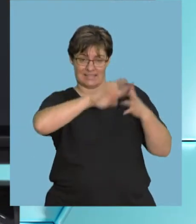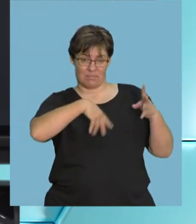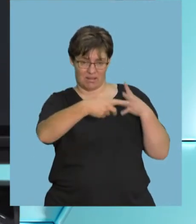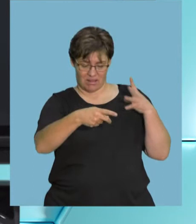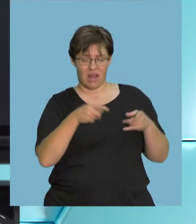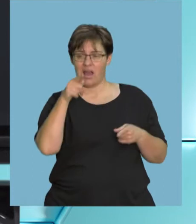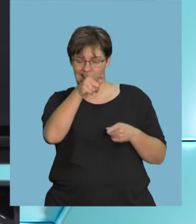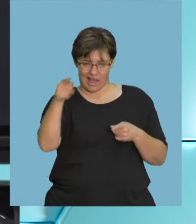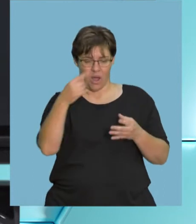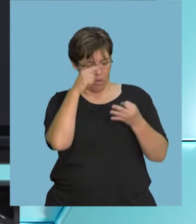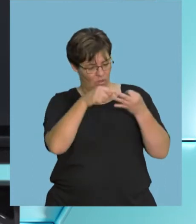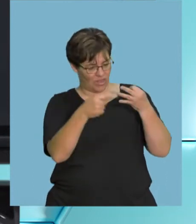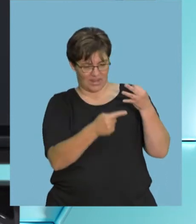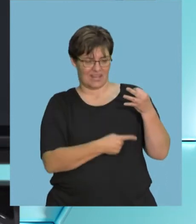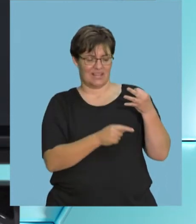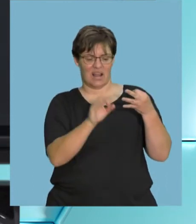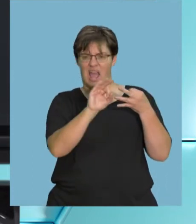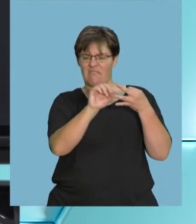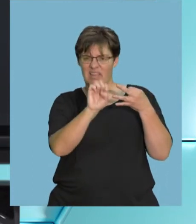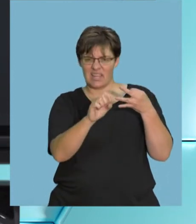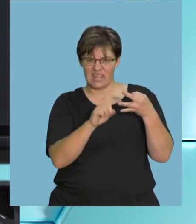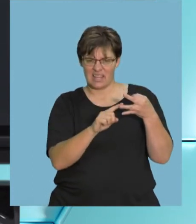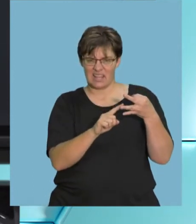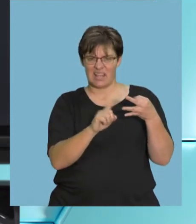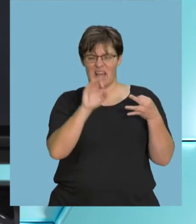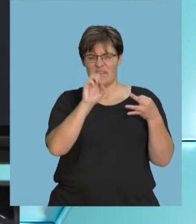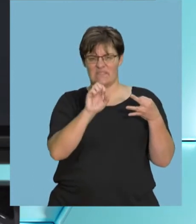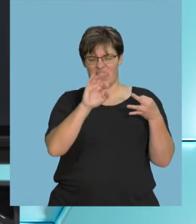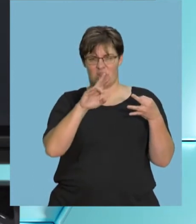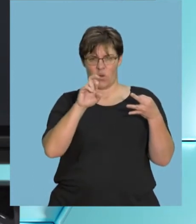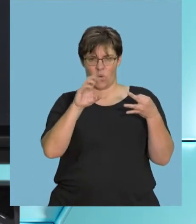Cobalt is found in the periodic table. Iron, Fe,